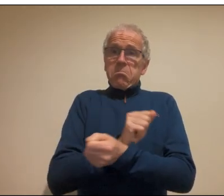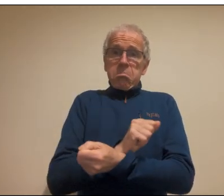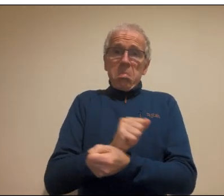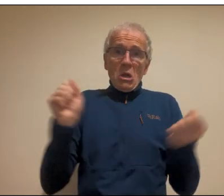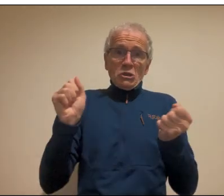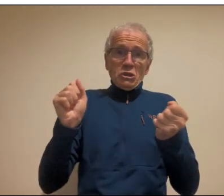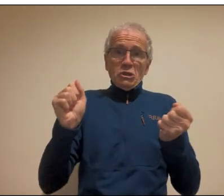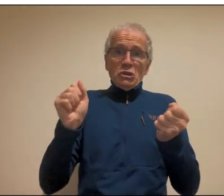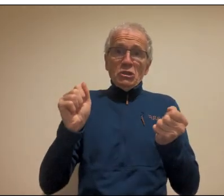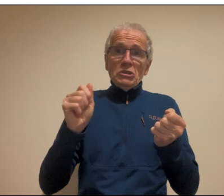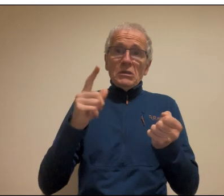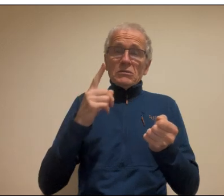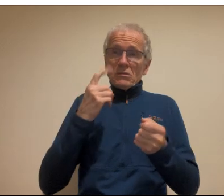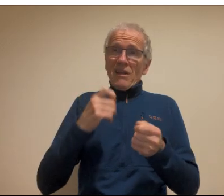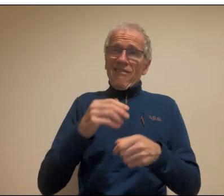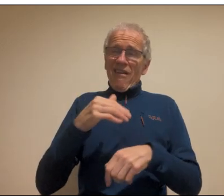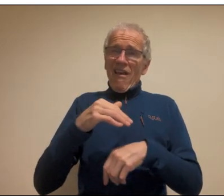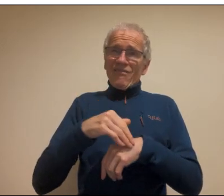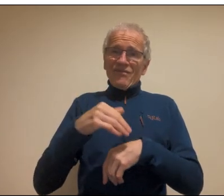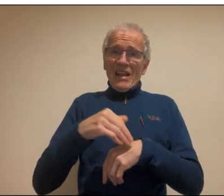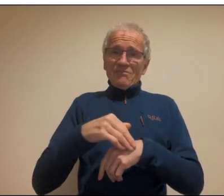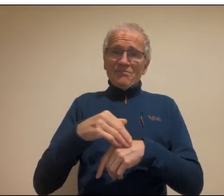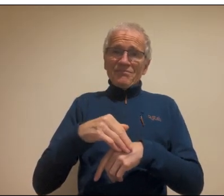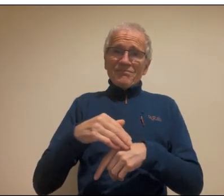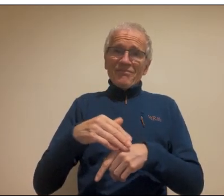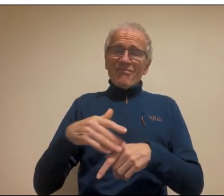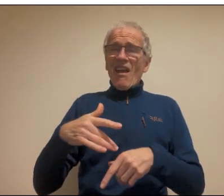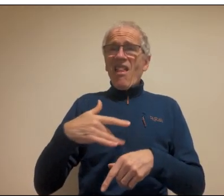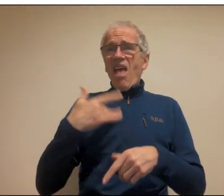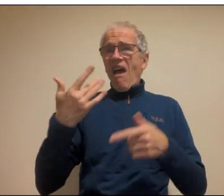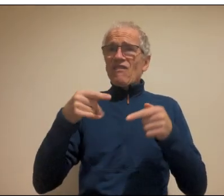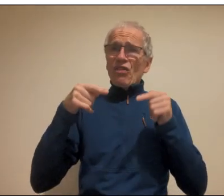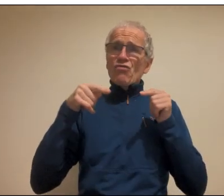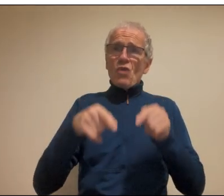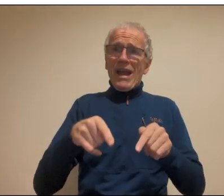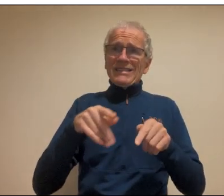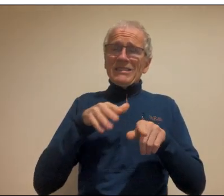could burst and cause life-threatening bleeding.